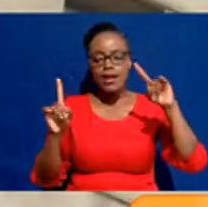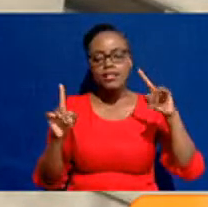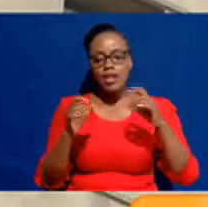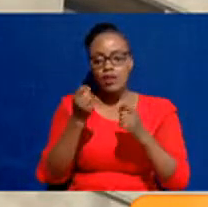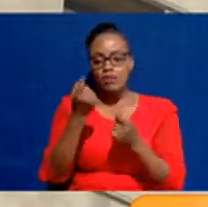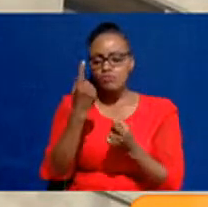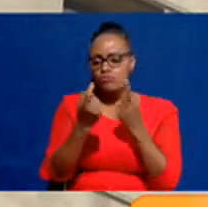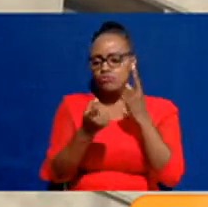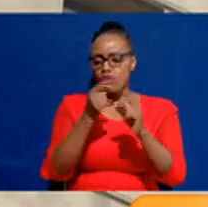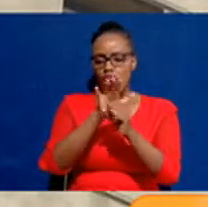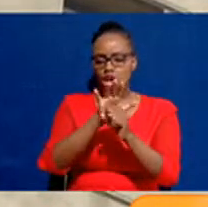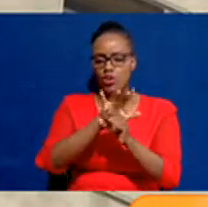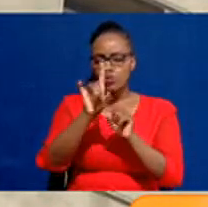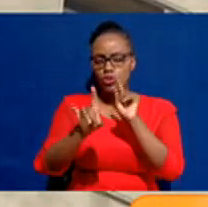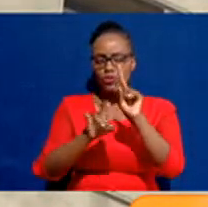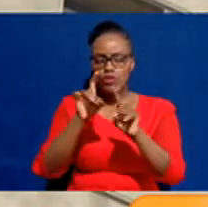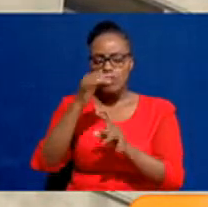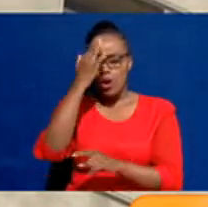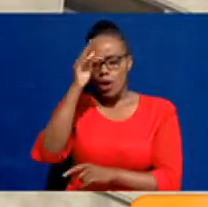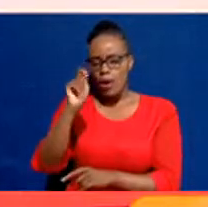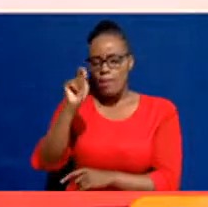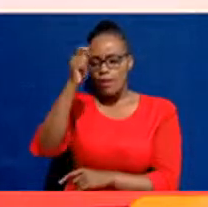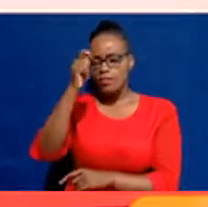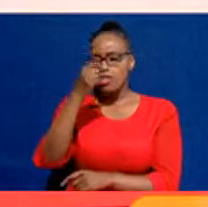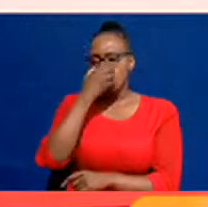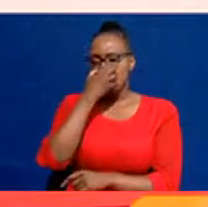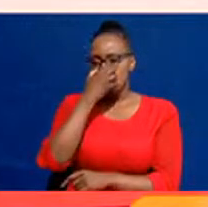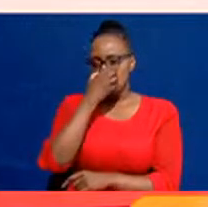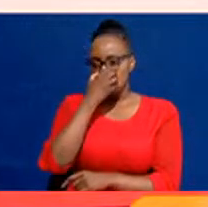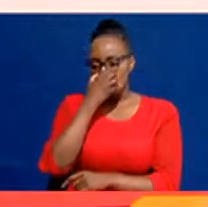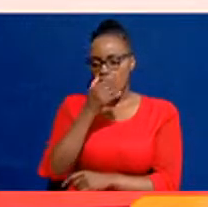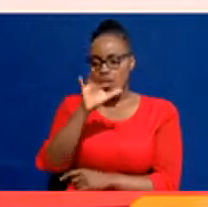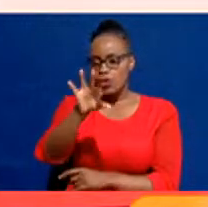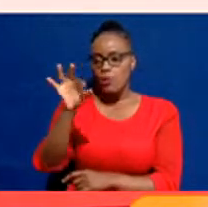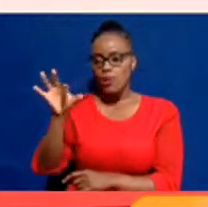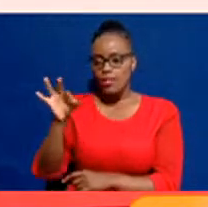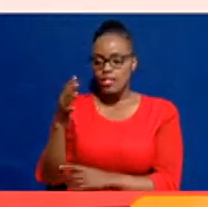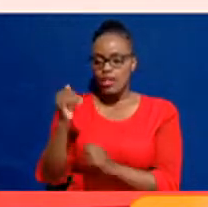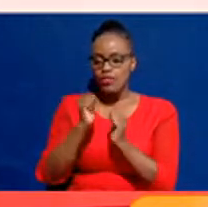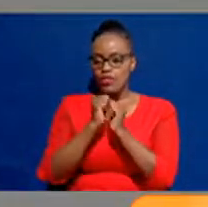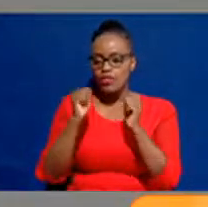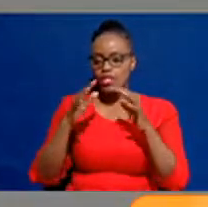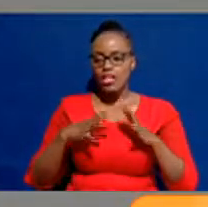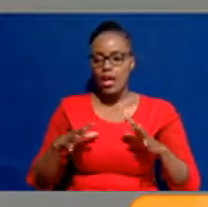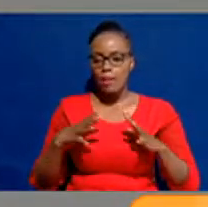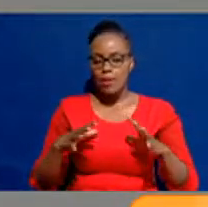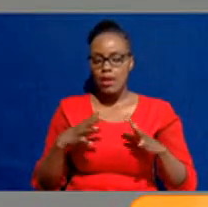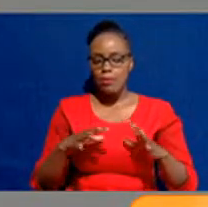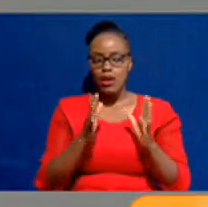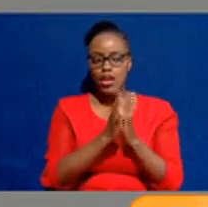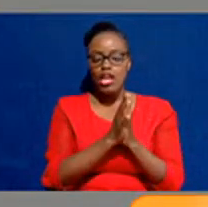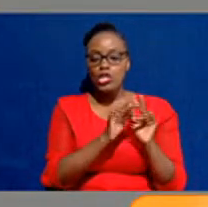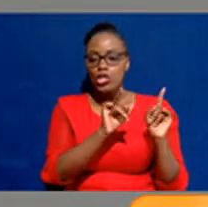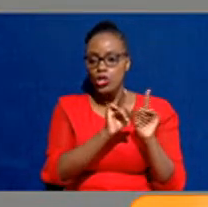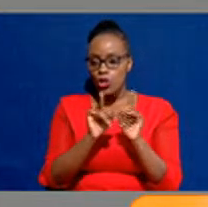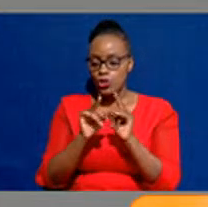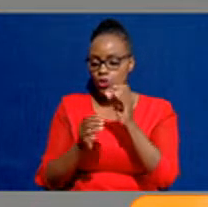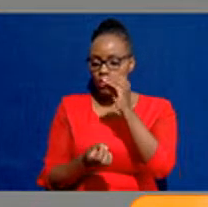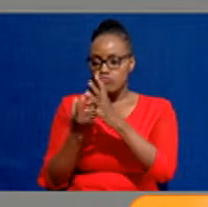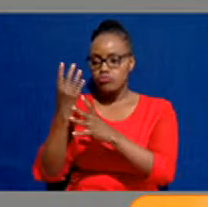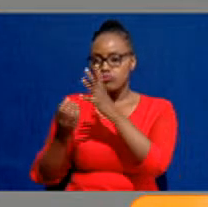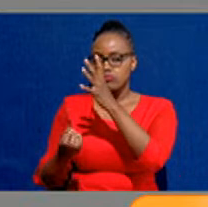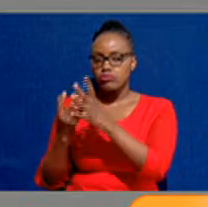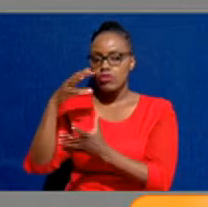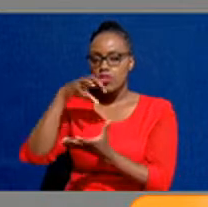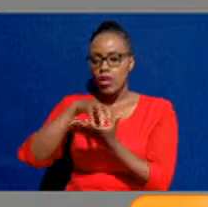questions have been raised over why President William Ruto nominated 50 individuals, yet during the creation of the